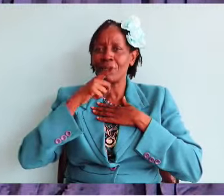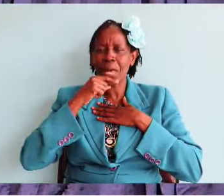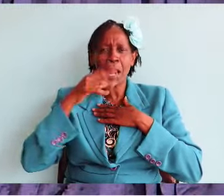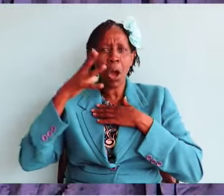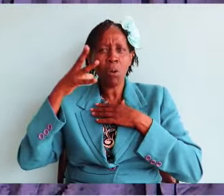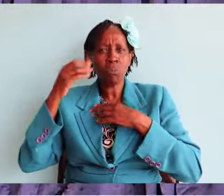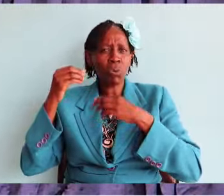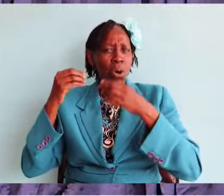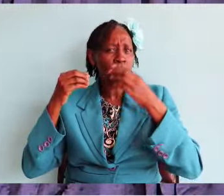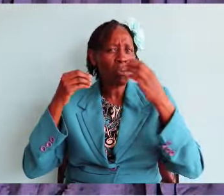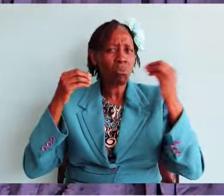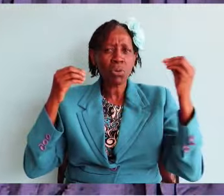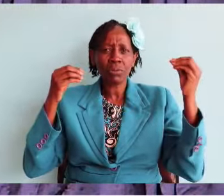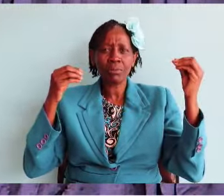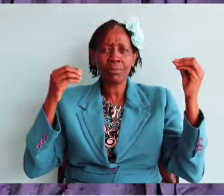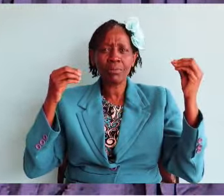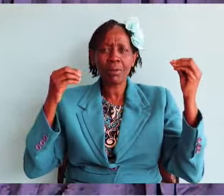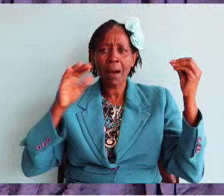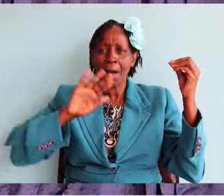And so, how many are left?